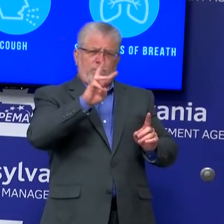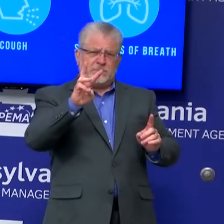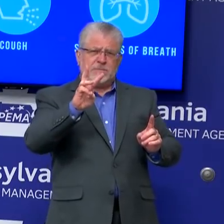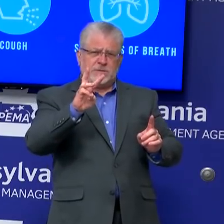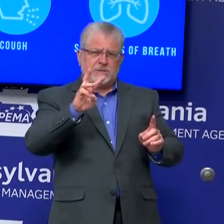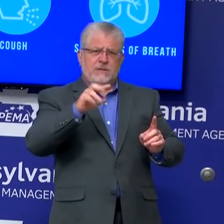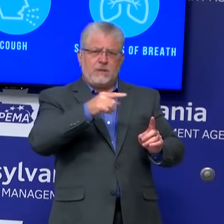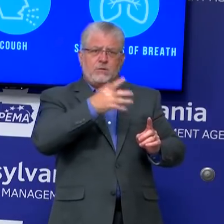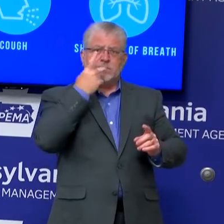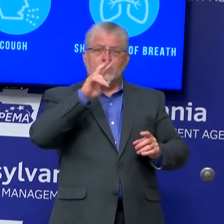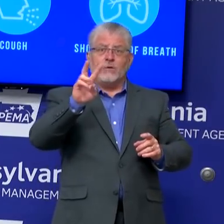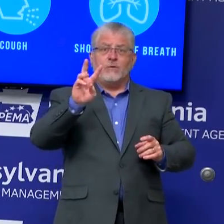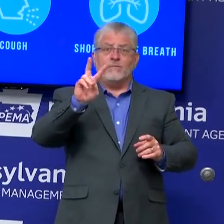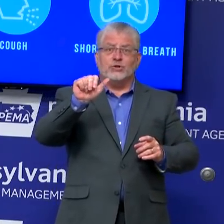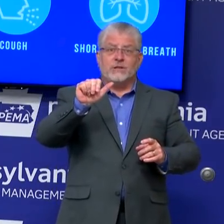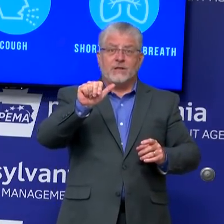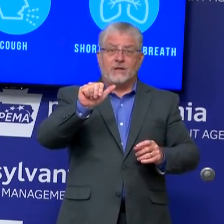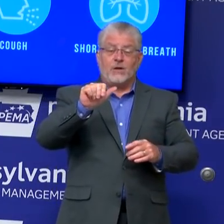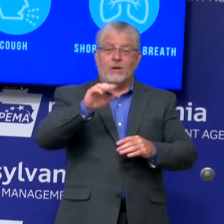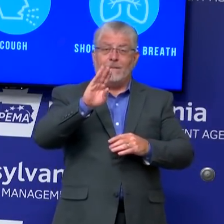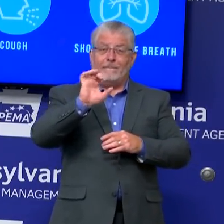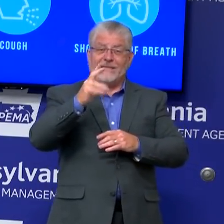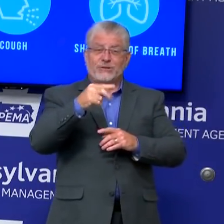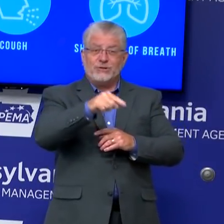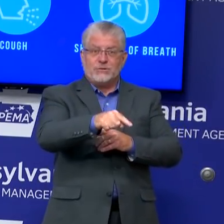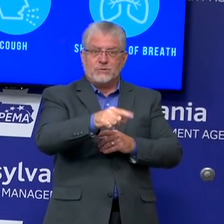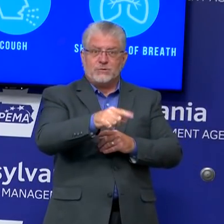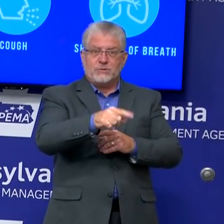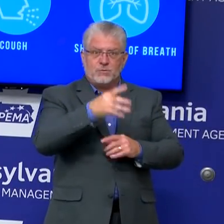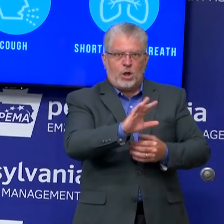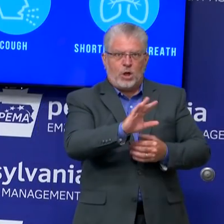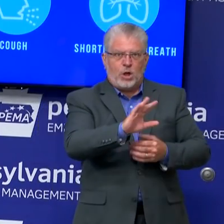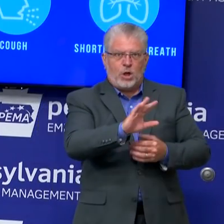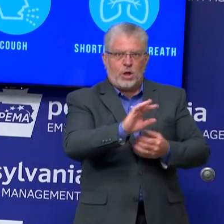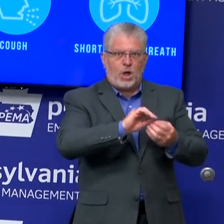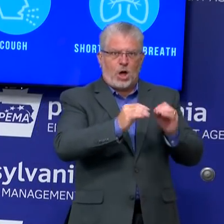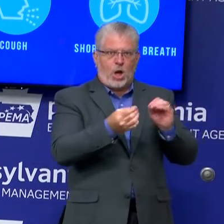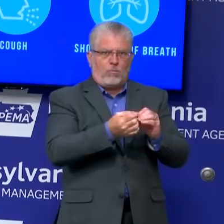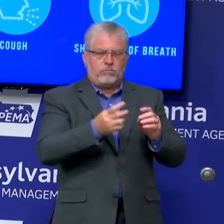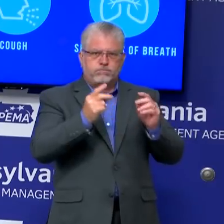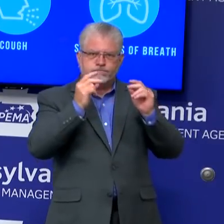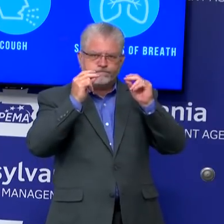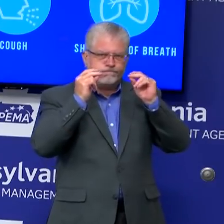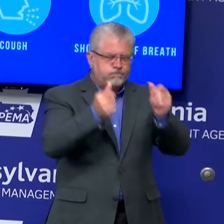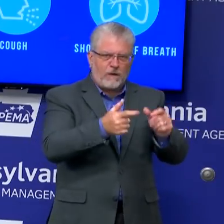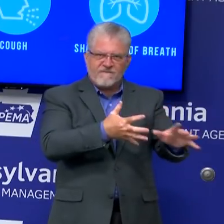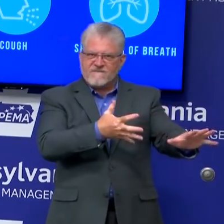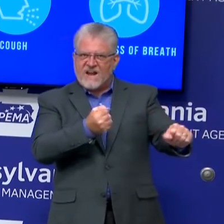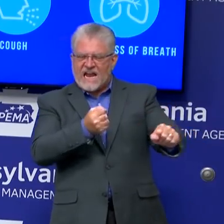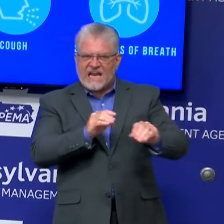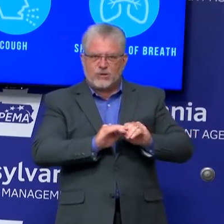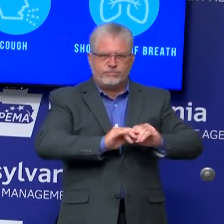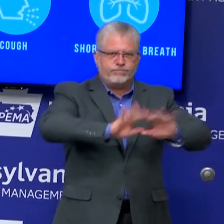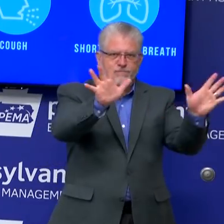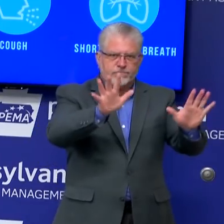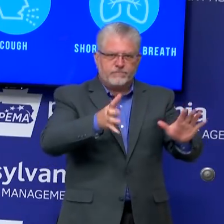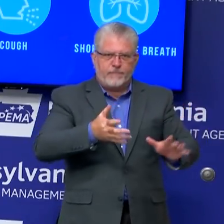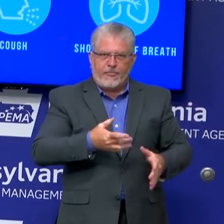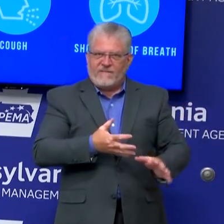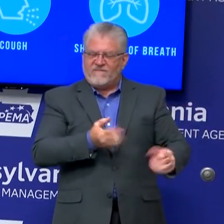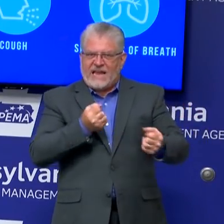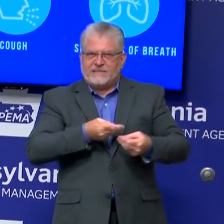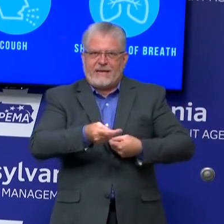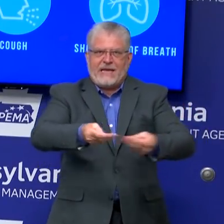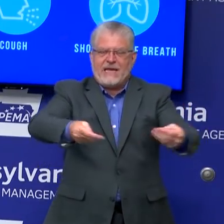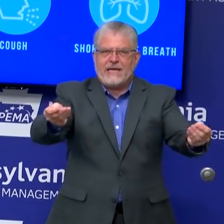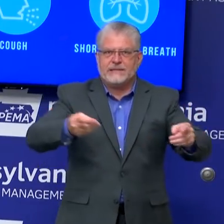projection for the next 4 weeks, we'll see what epidemic transmission looks like, how quickly cases can grow within a region. Over